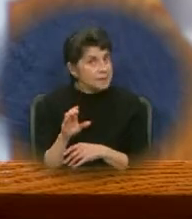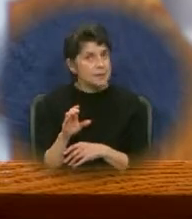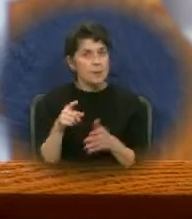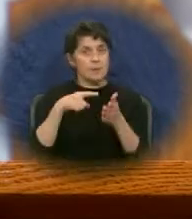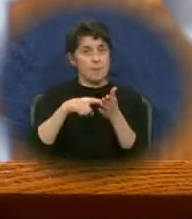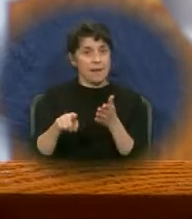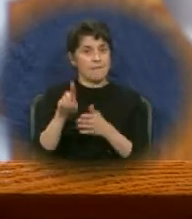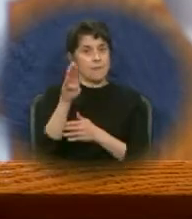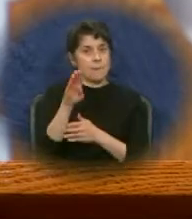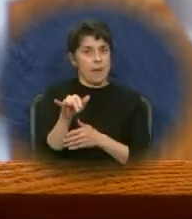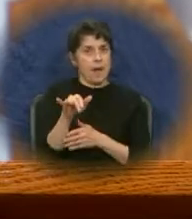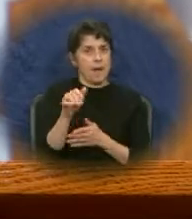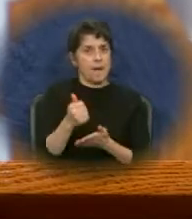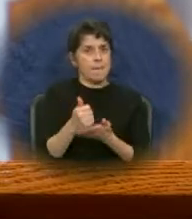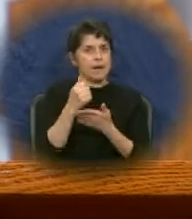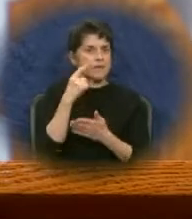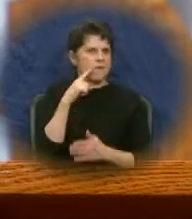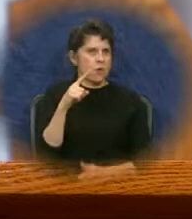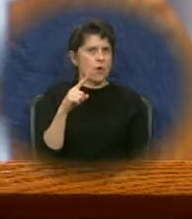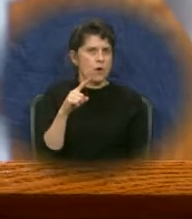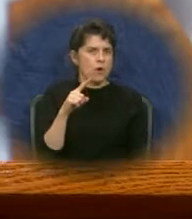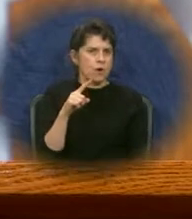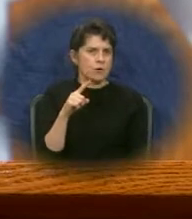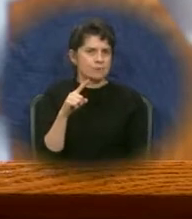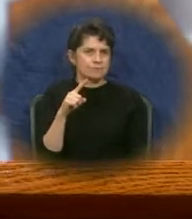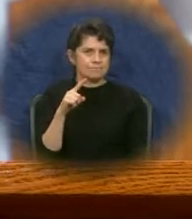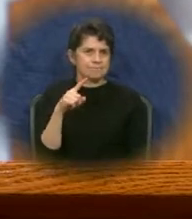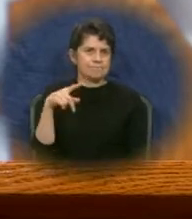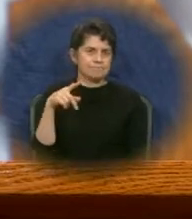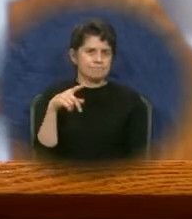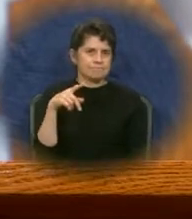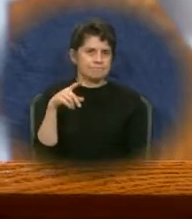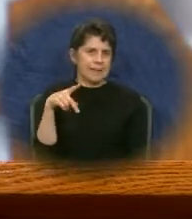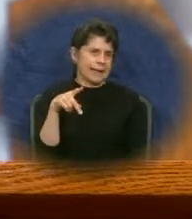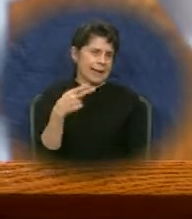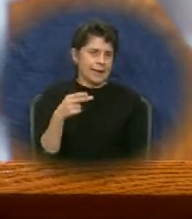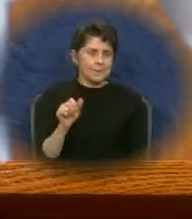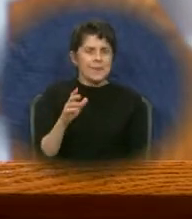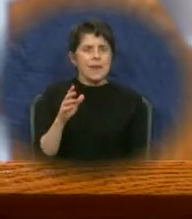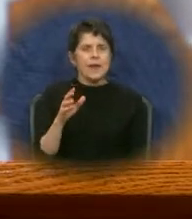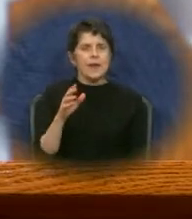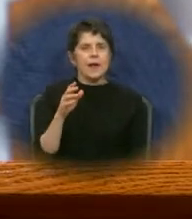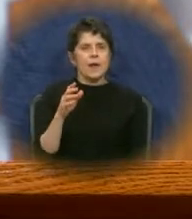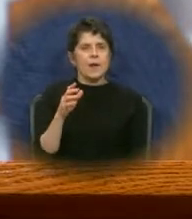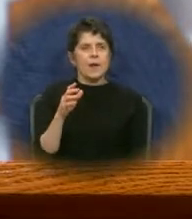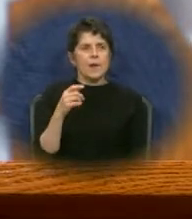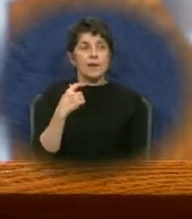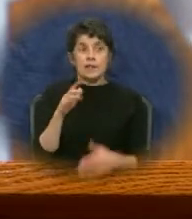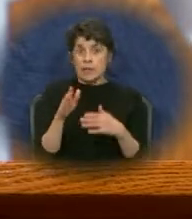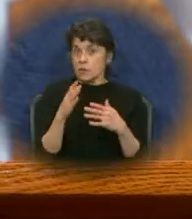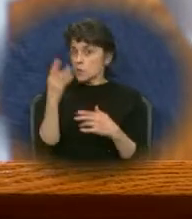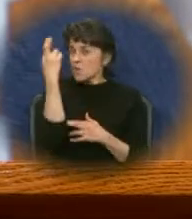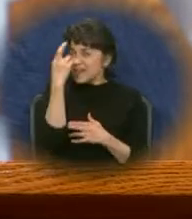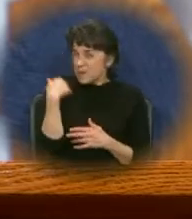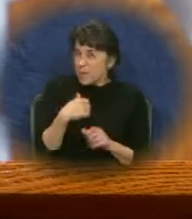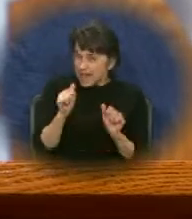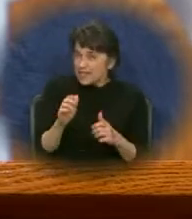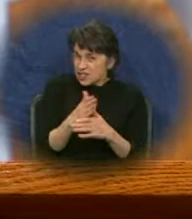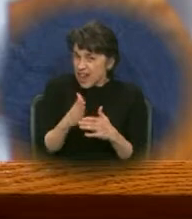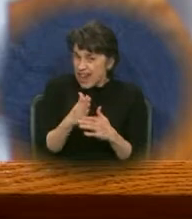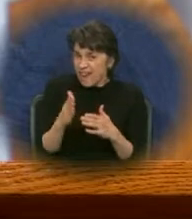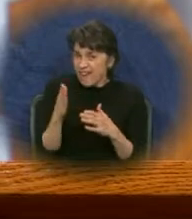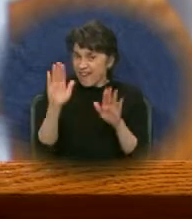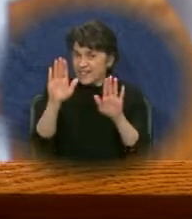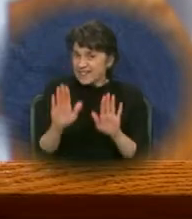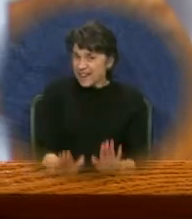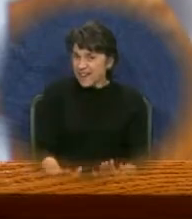provided by the Apostolate. Our ability to share in sacred liturgy each Sunday morning is because of the generosity